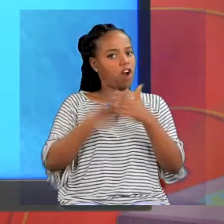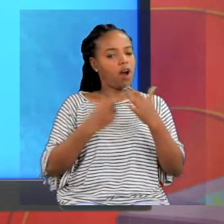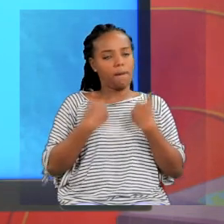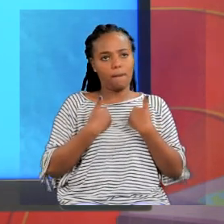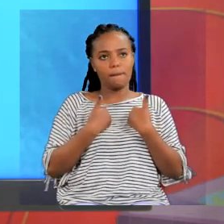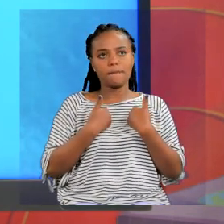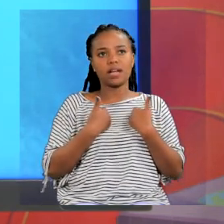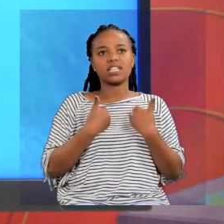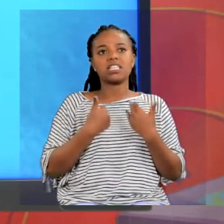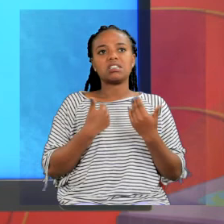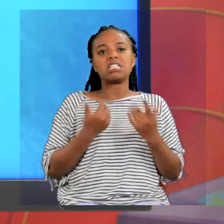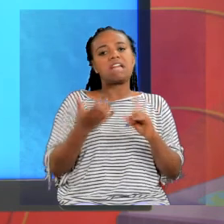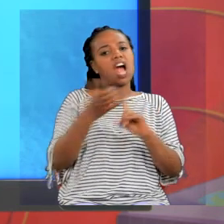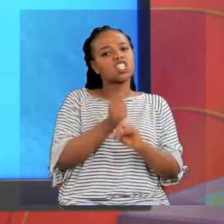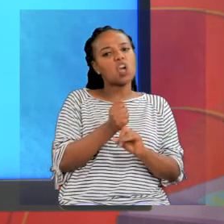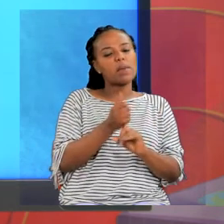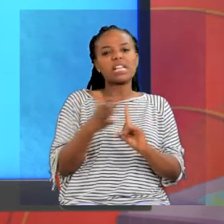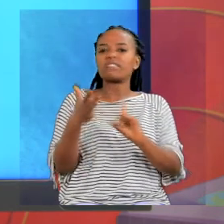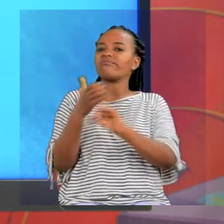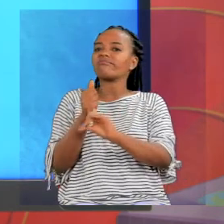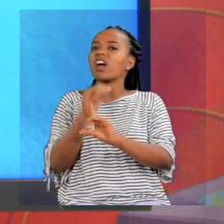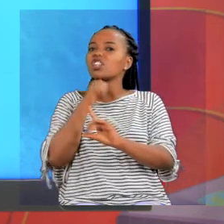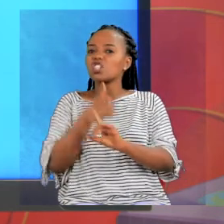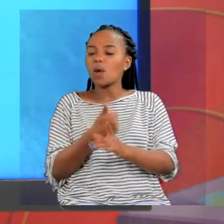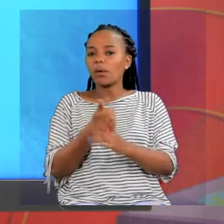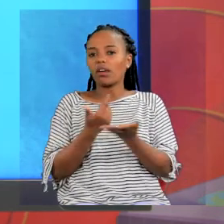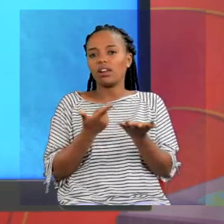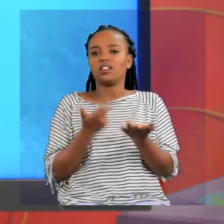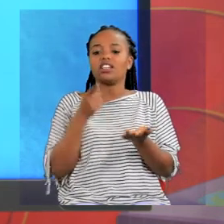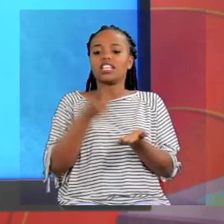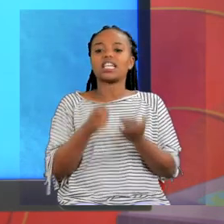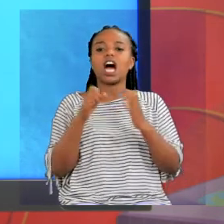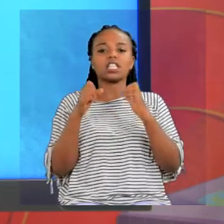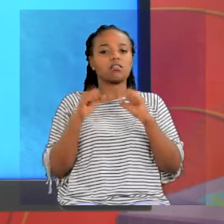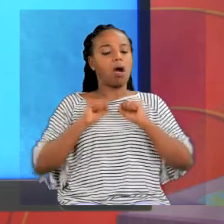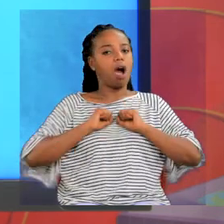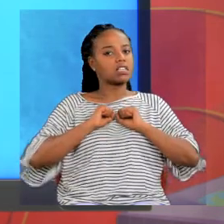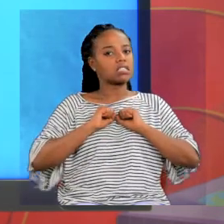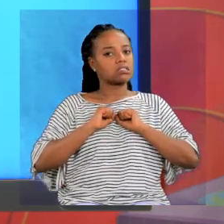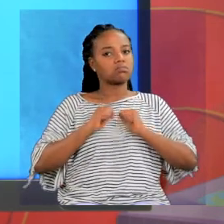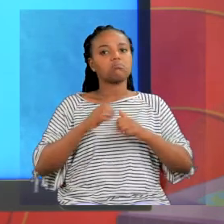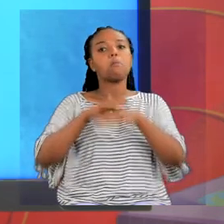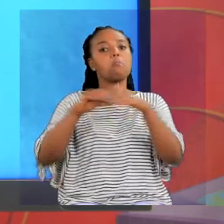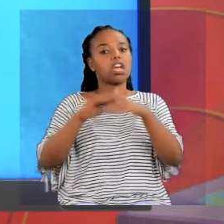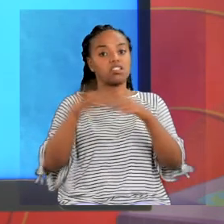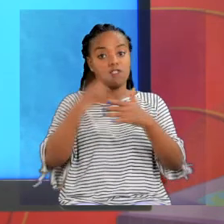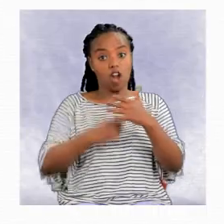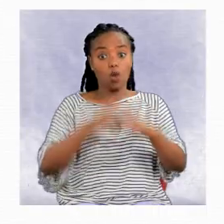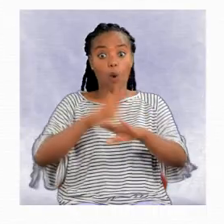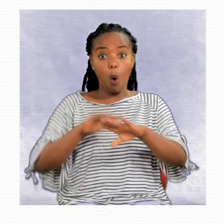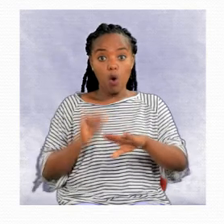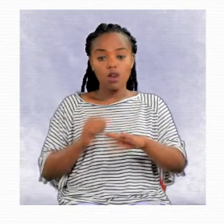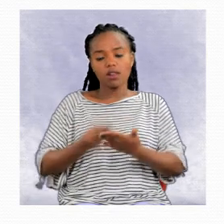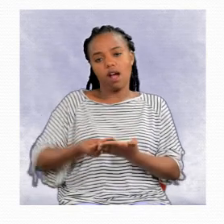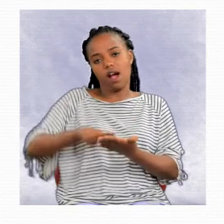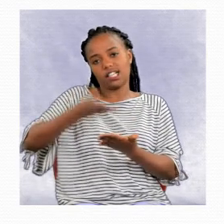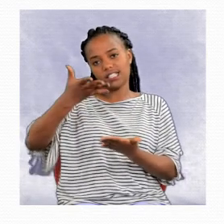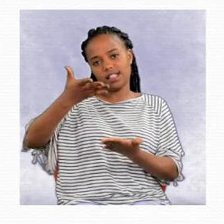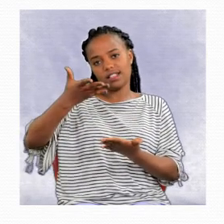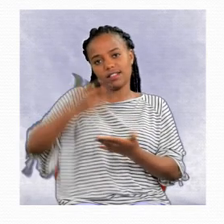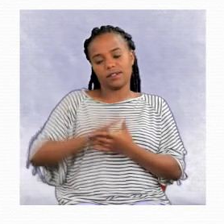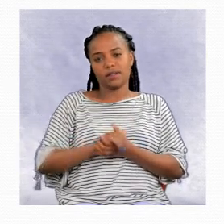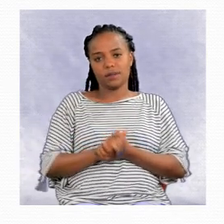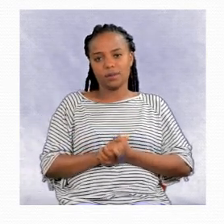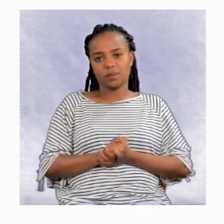or intangible quantity that has many value. We call it is asset. We call it asset.